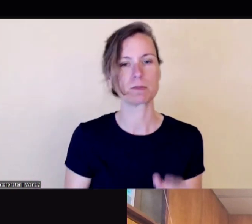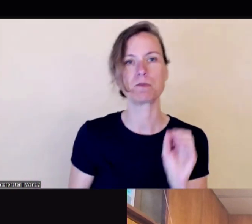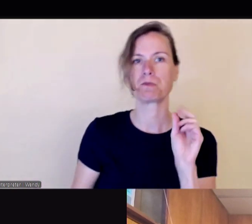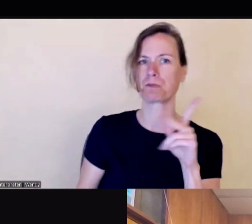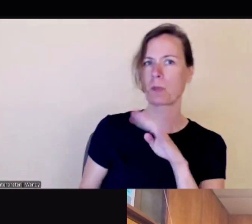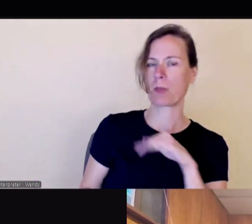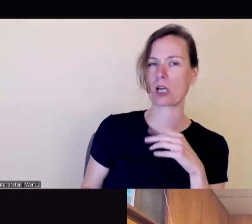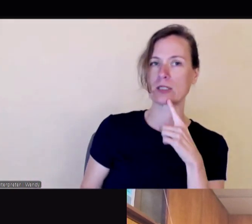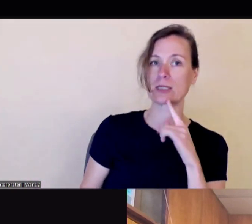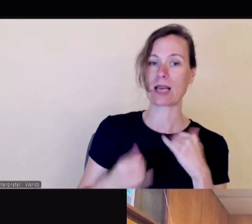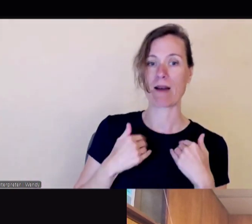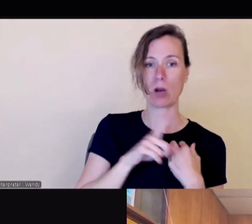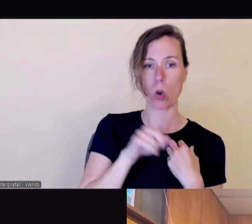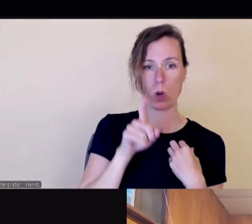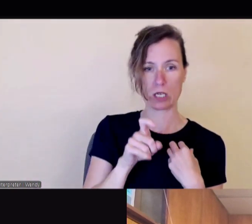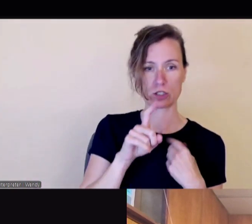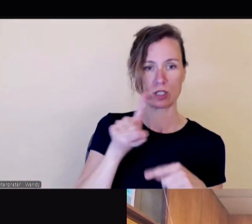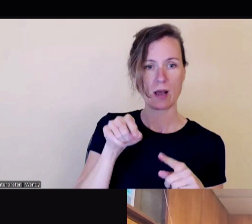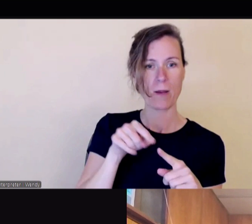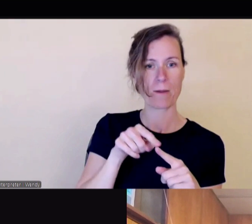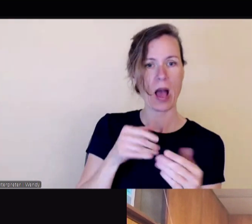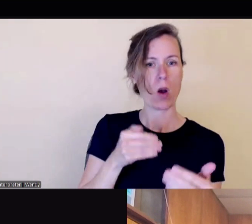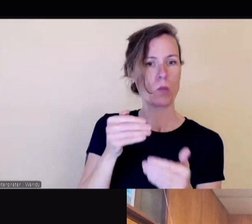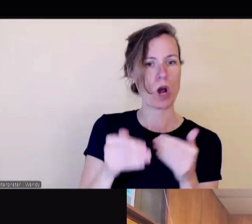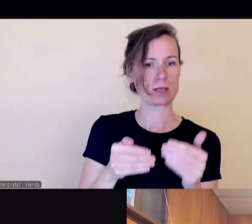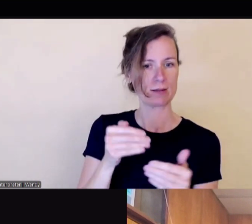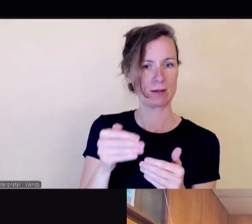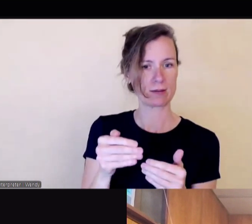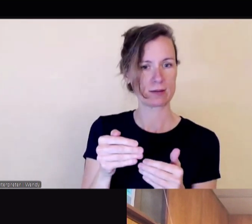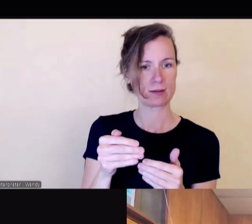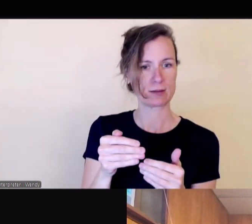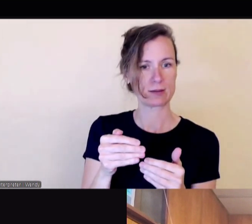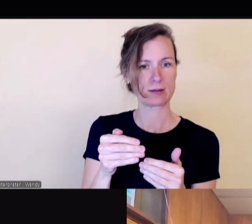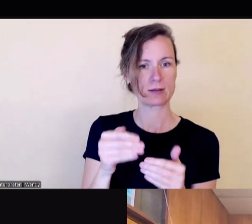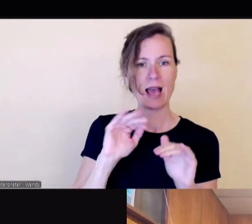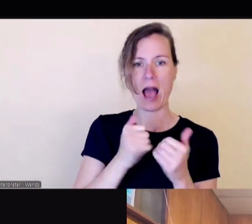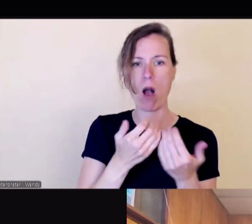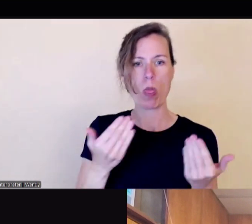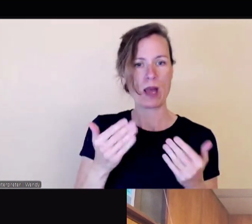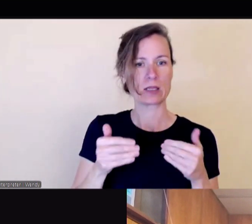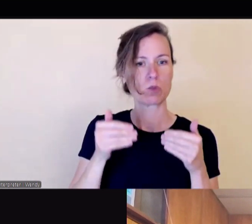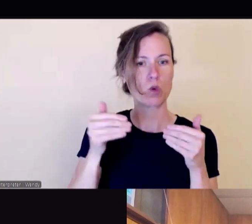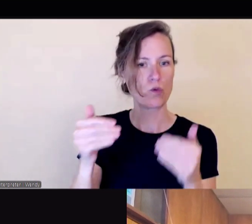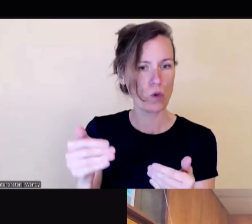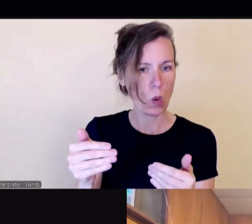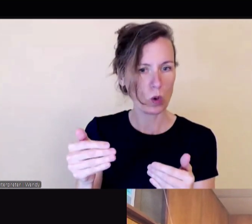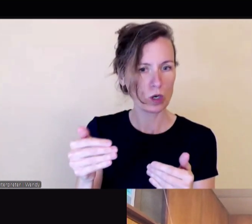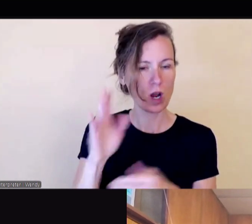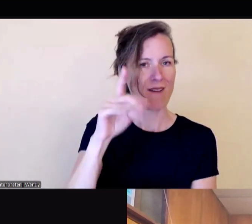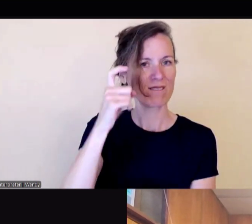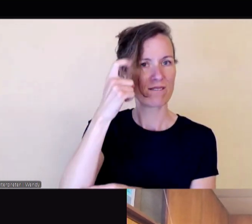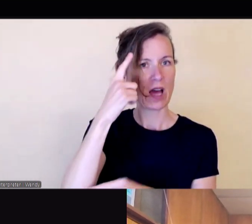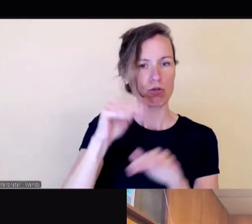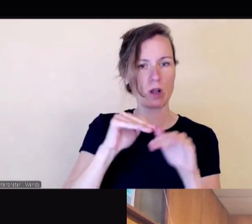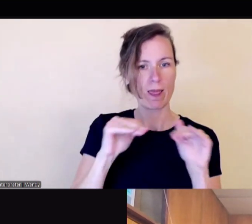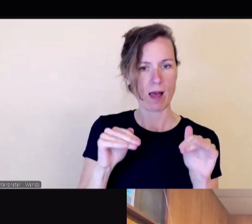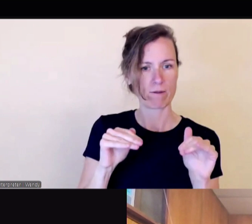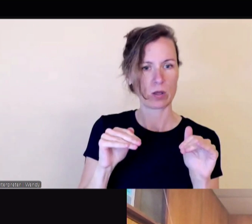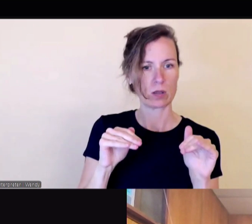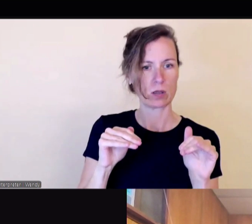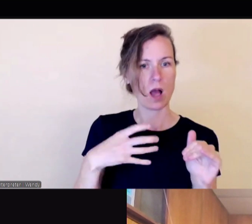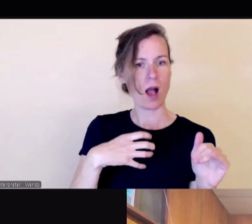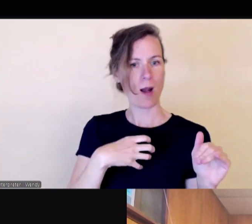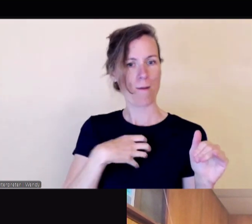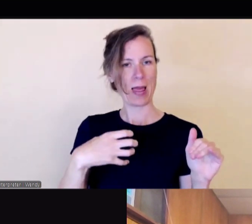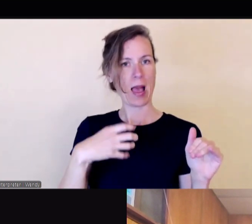level, a complaint has to be made within 45 days of the discrimination, and it looks like it's supposed to be a